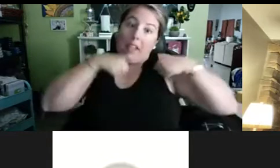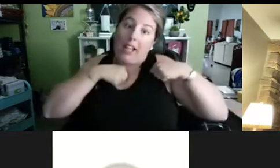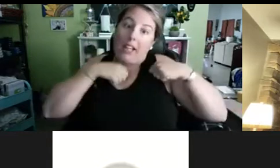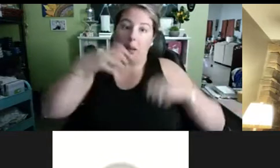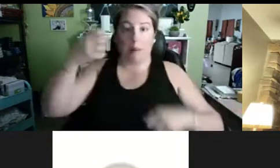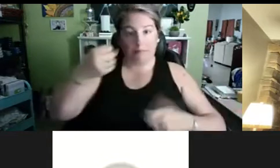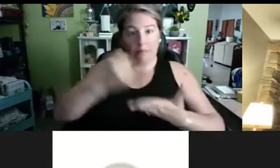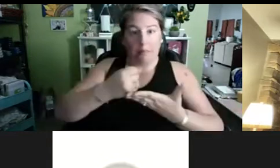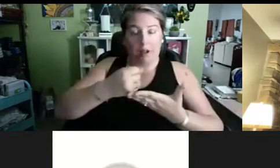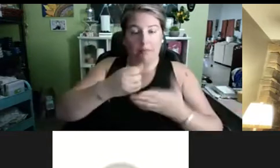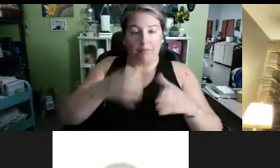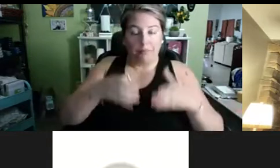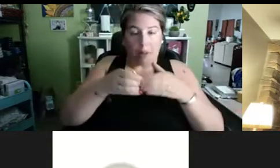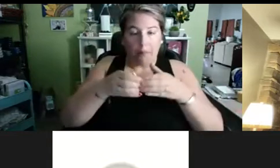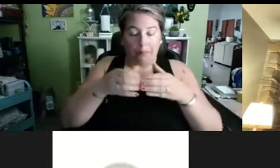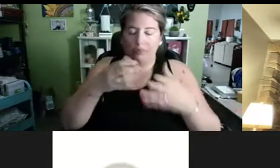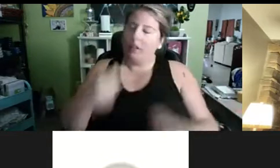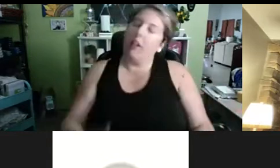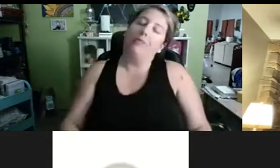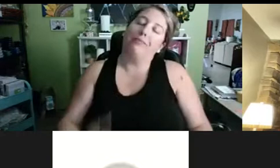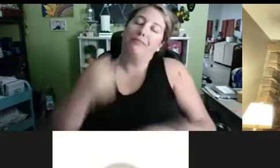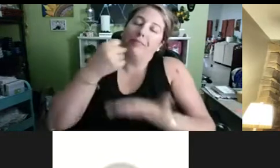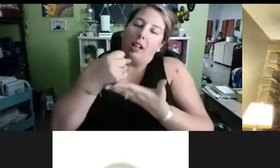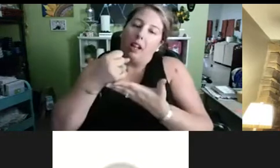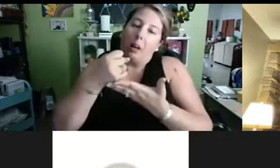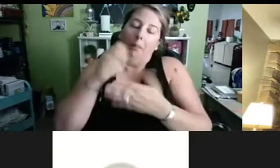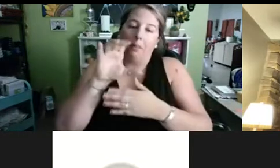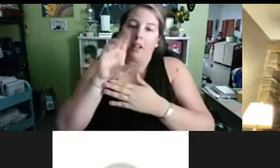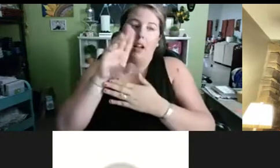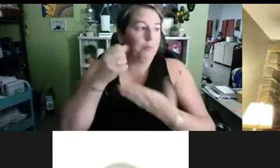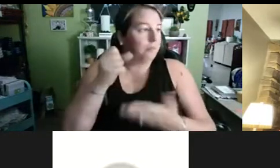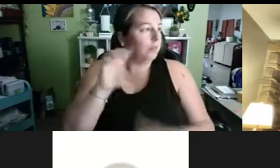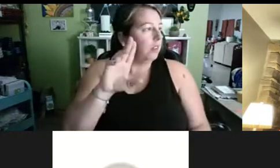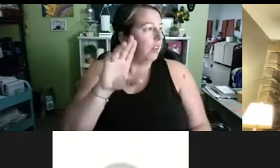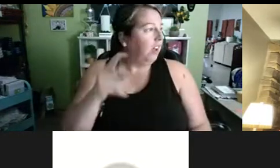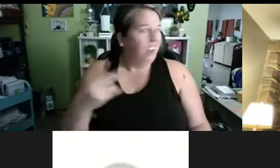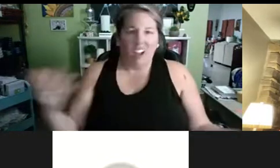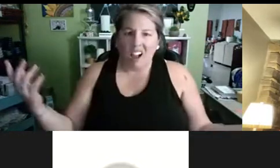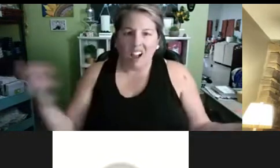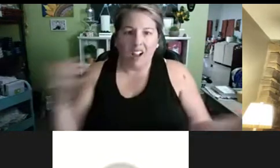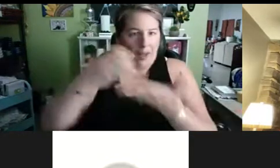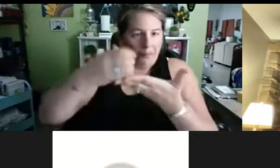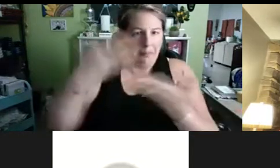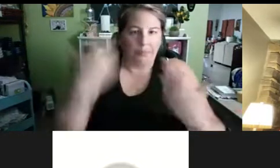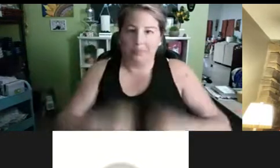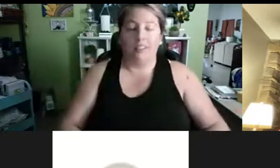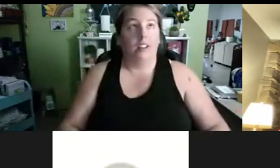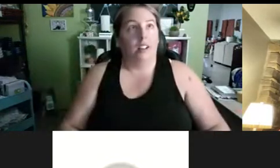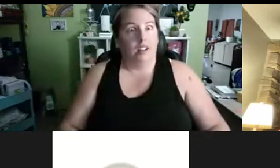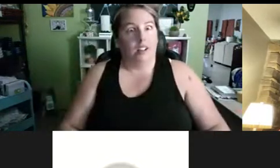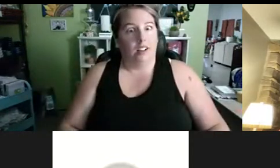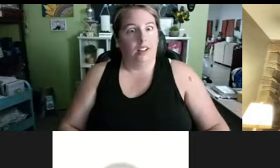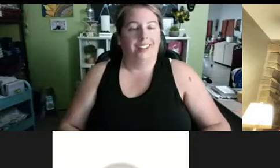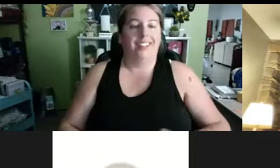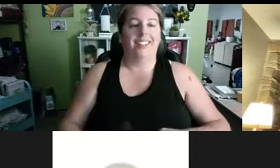and fill out a form, or make it so simple that they like, it's so easy